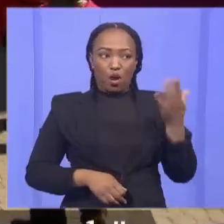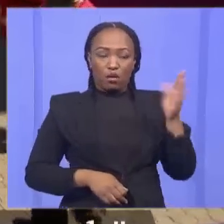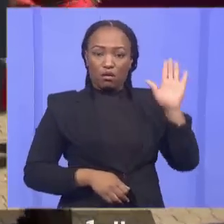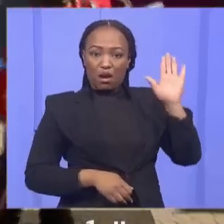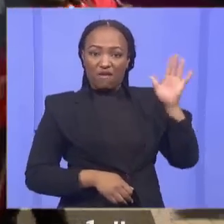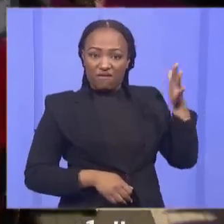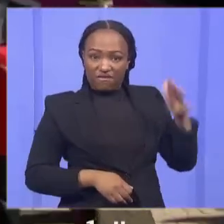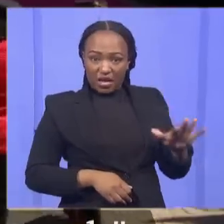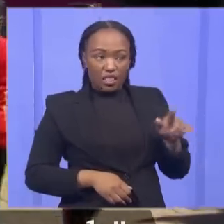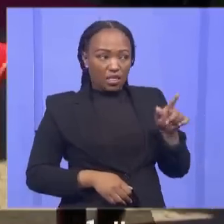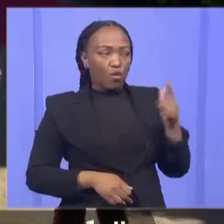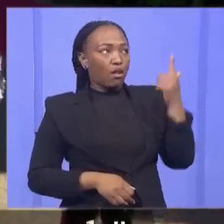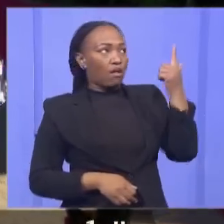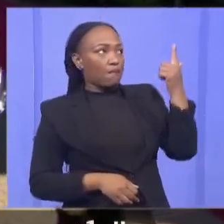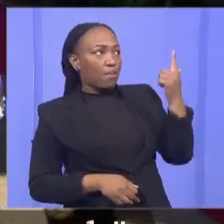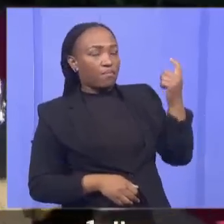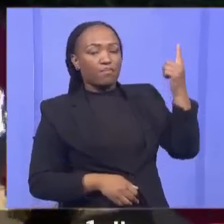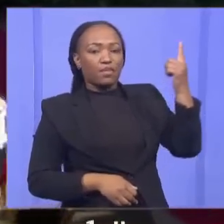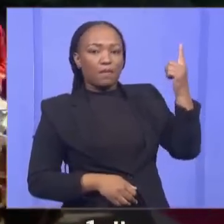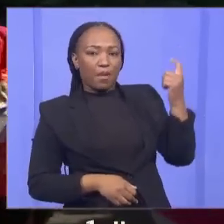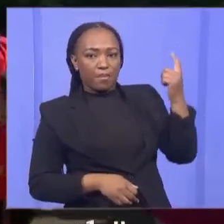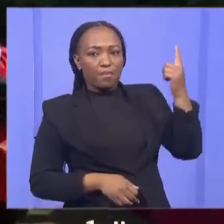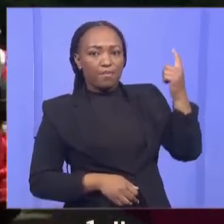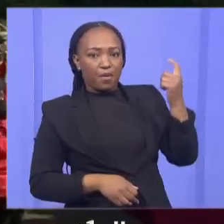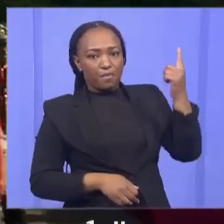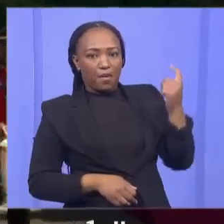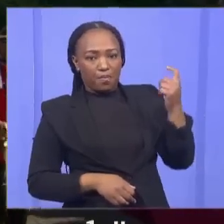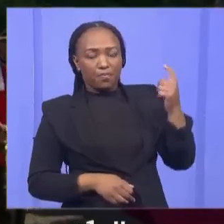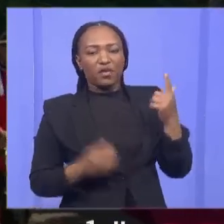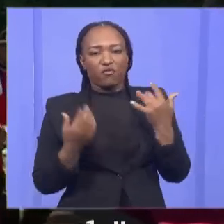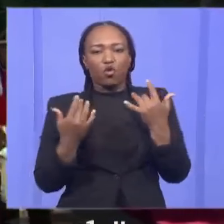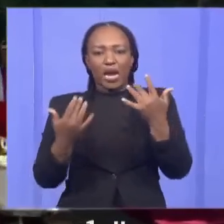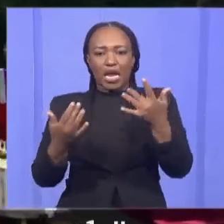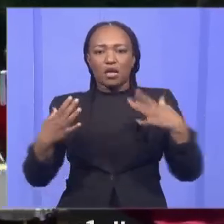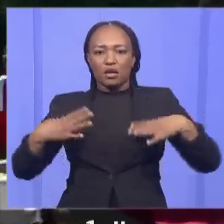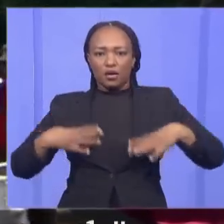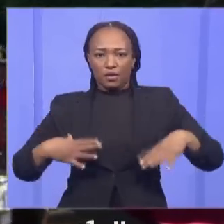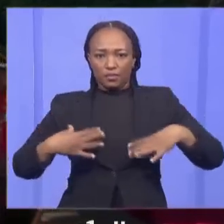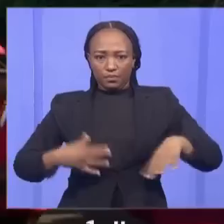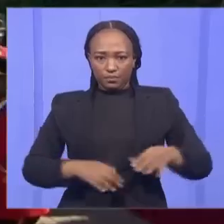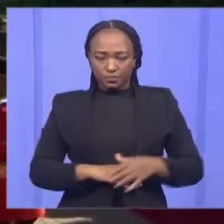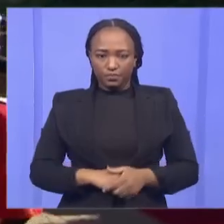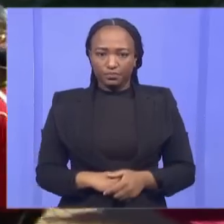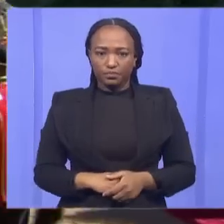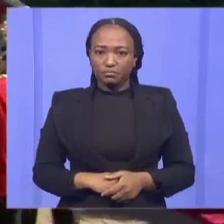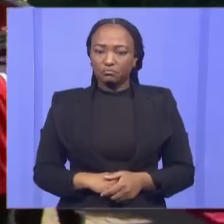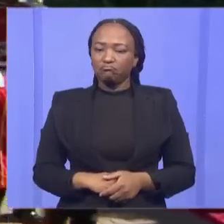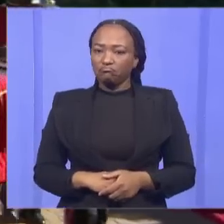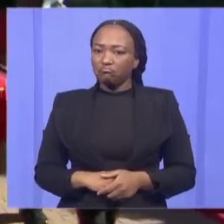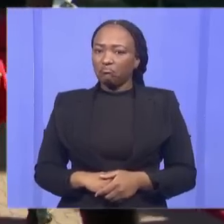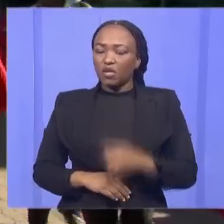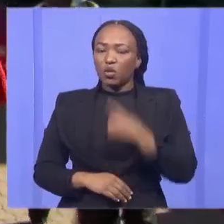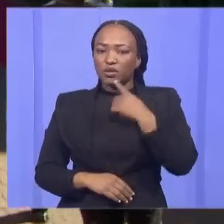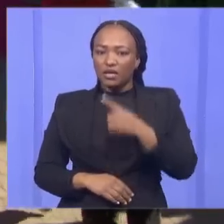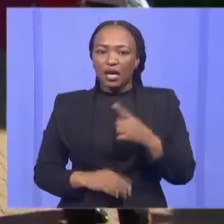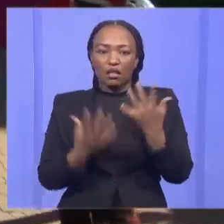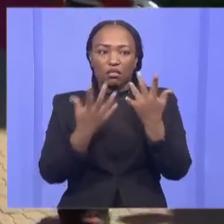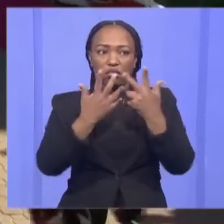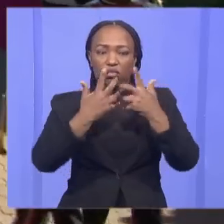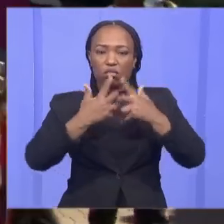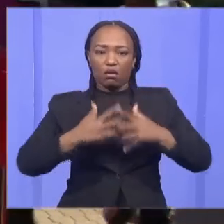oath. Very, very interesting. But as you say, you speak about the synchronicity here. Brigadier, you say they started practicing